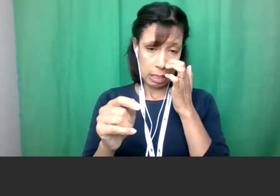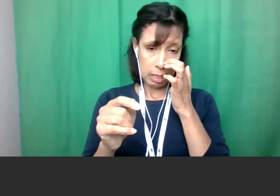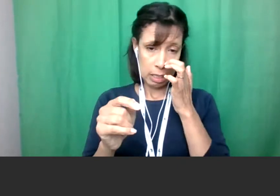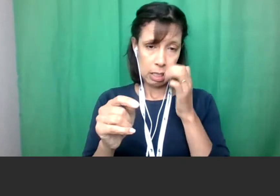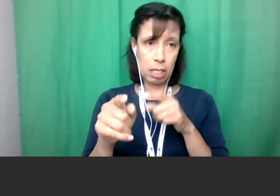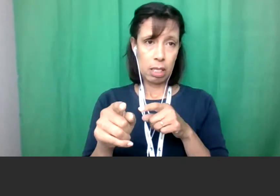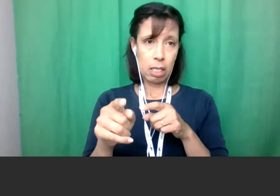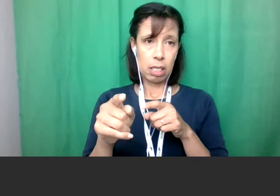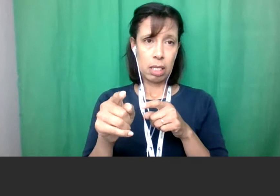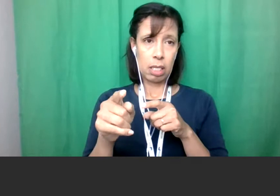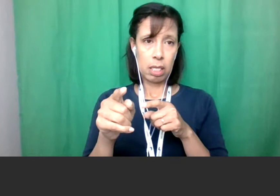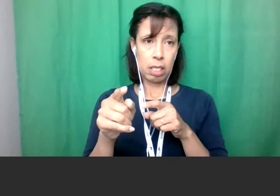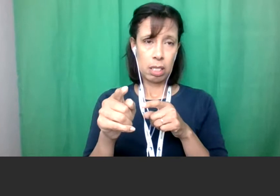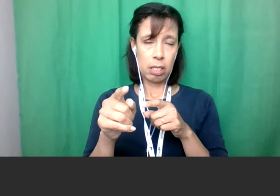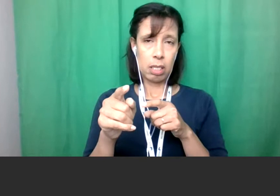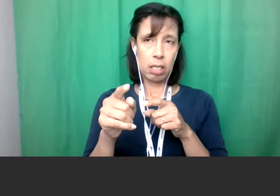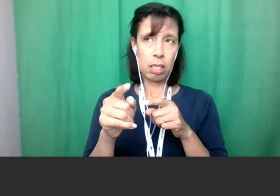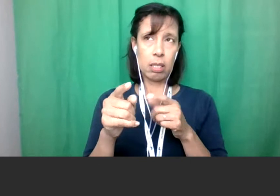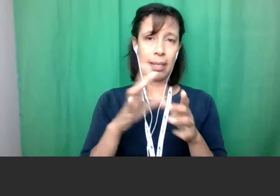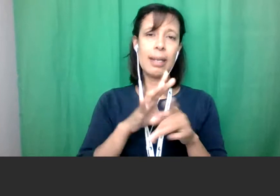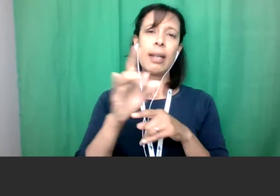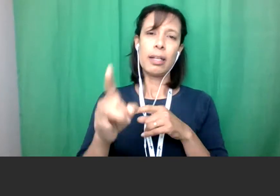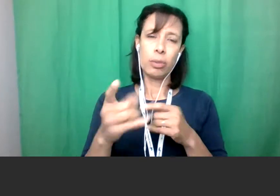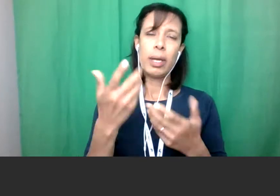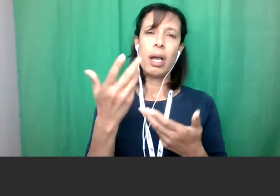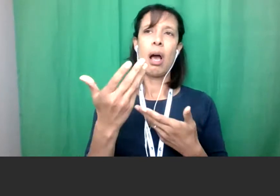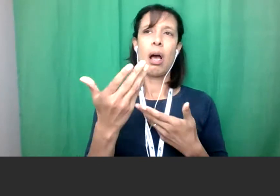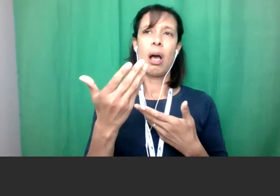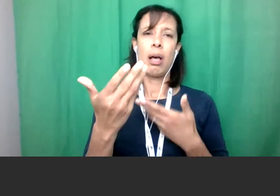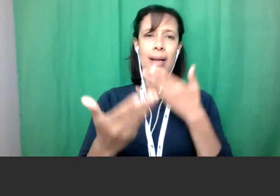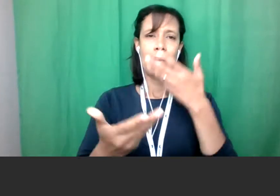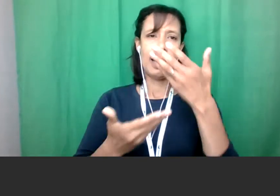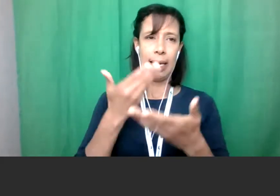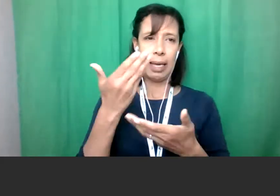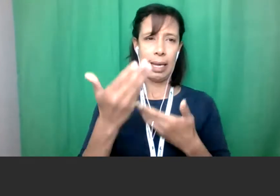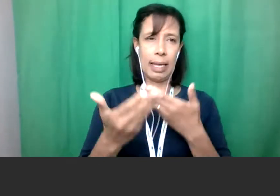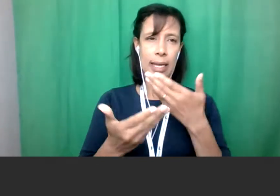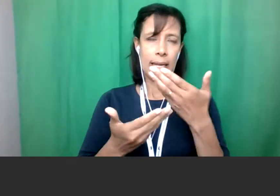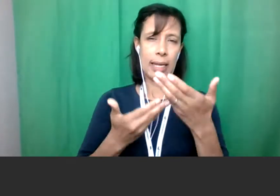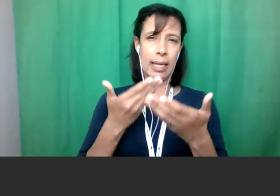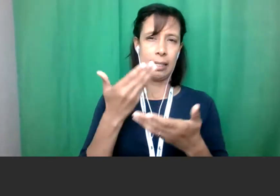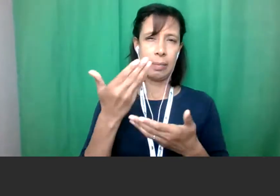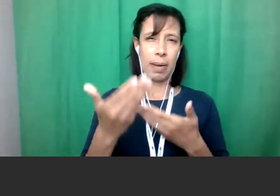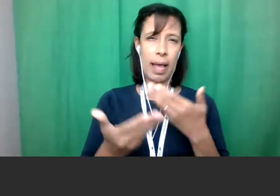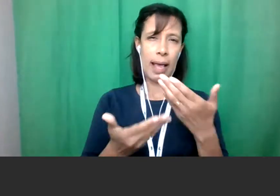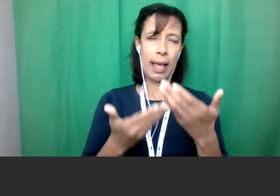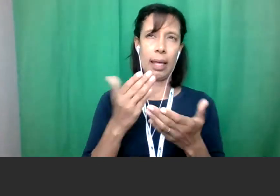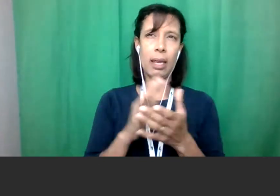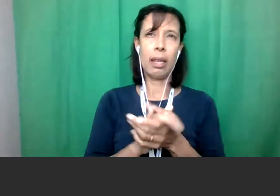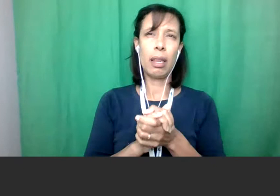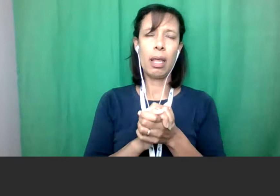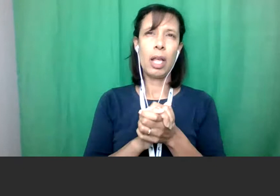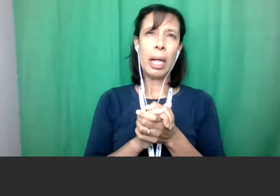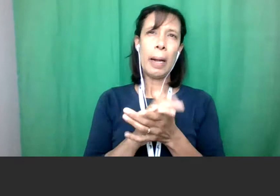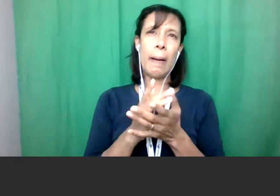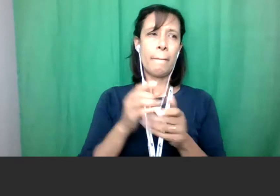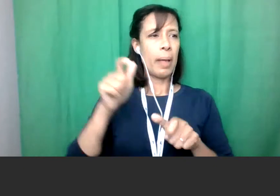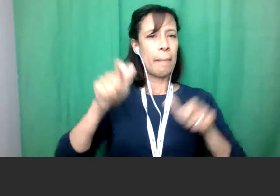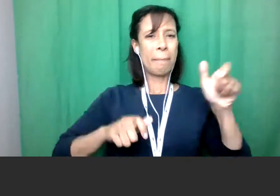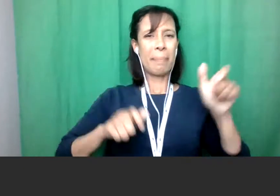exploring people's perceptions of what is going on is a really fruitful avenue for you with